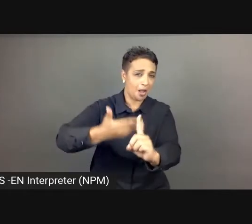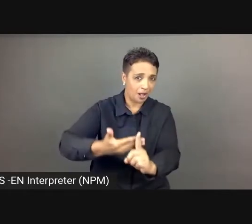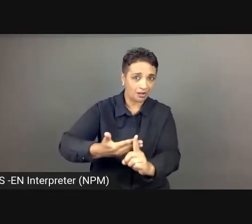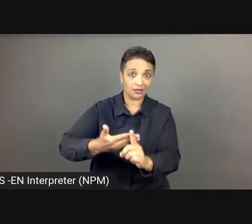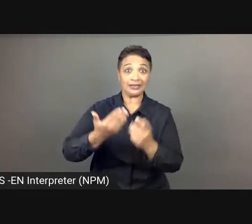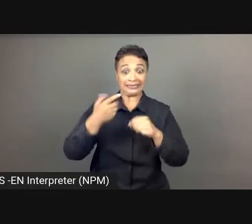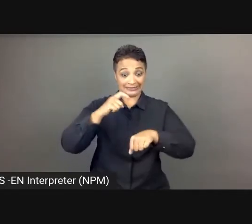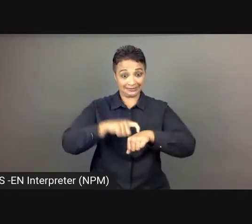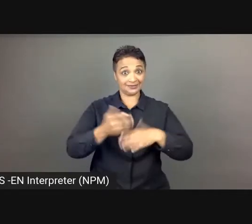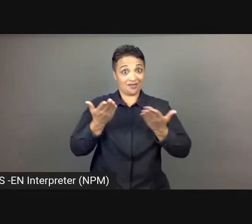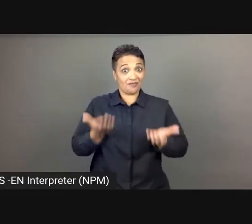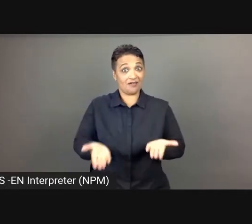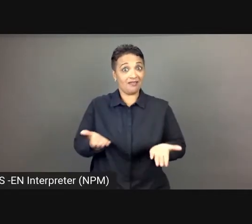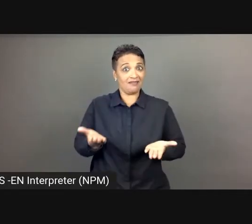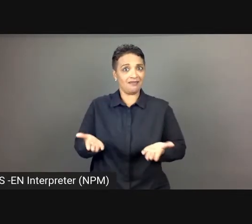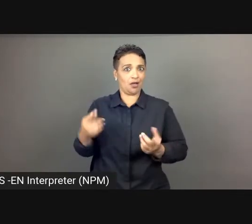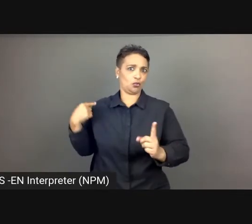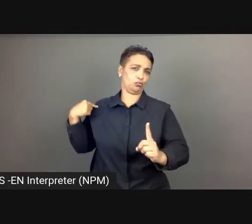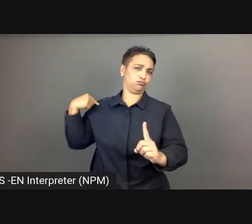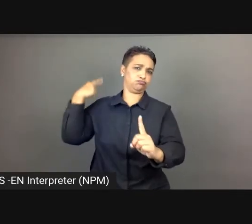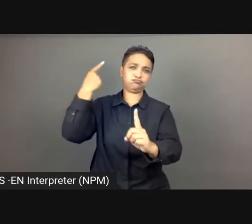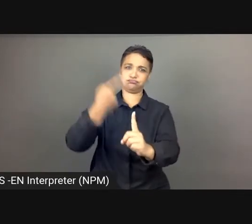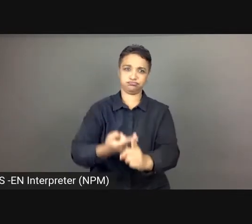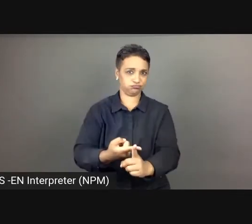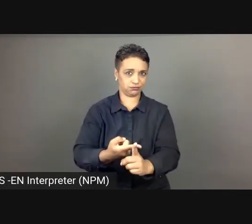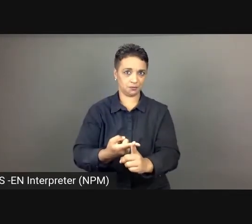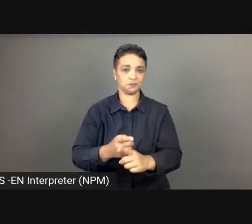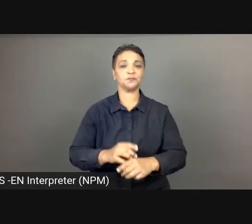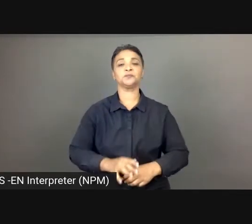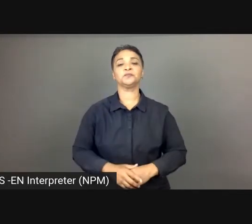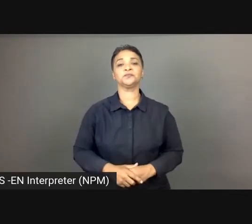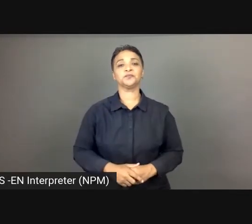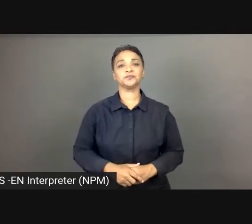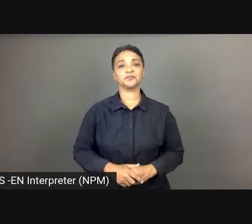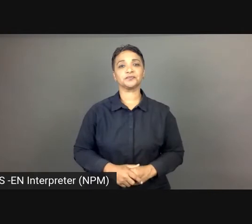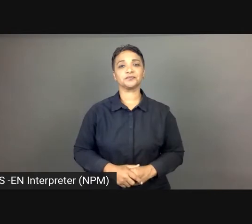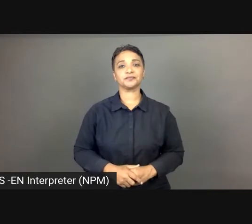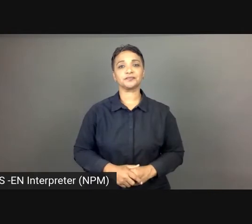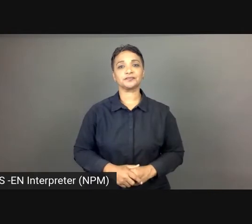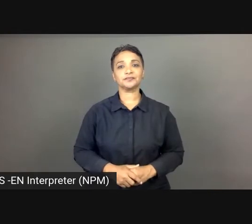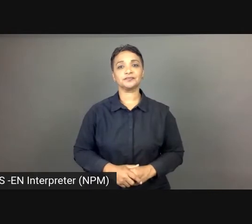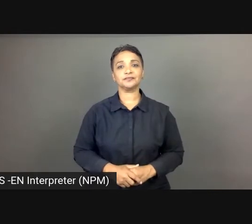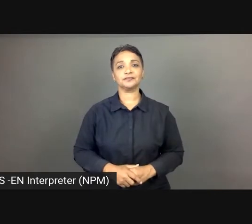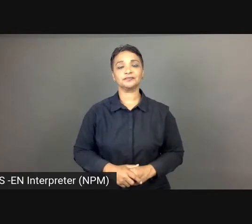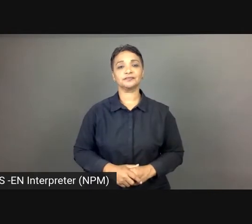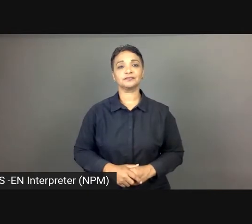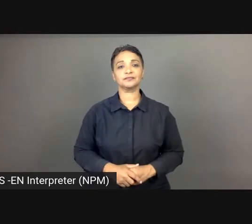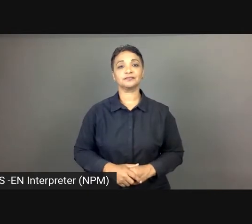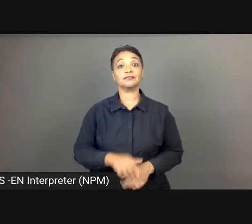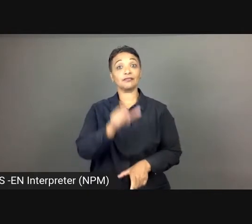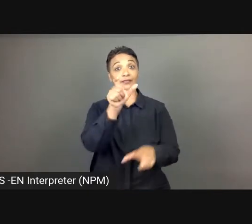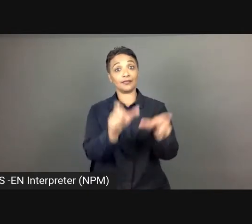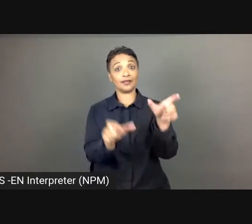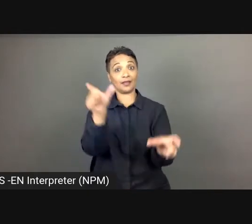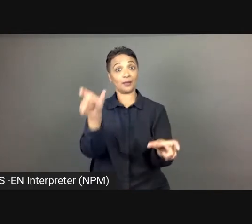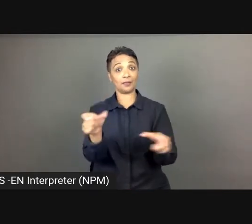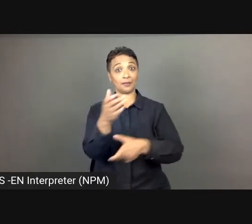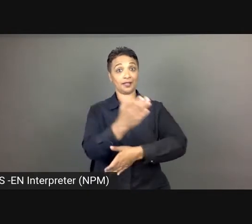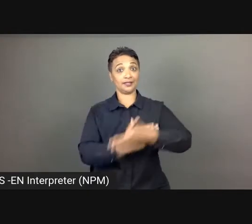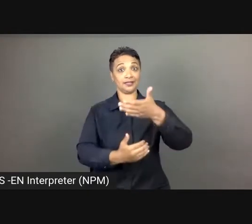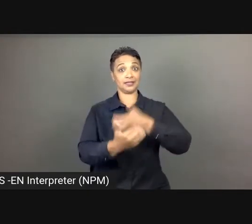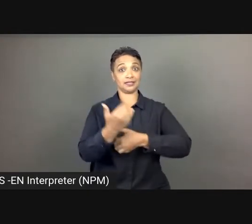current century, as it were. So the movement of persons with disability has been started